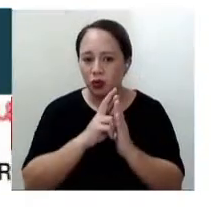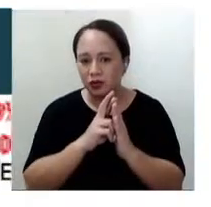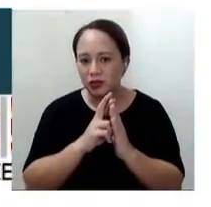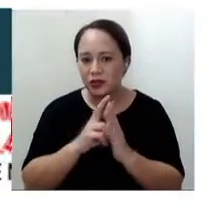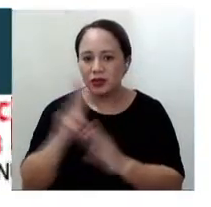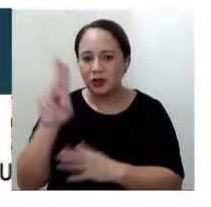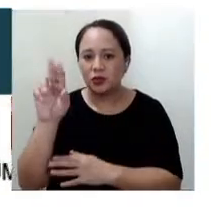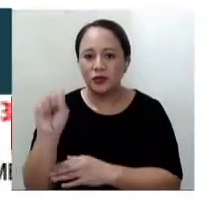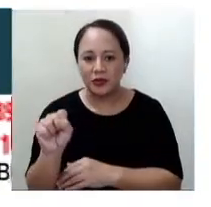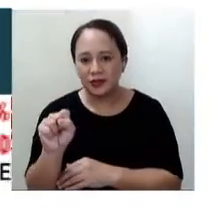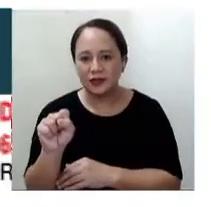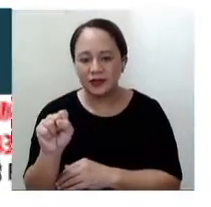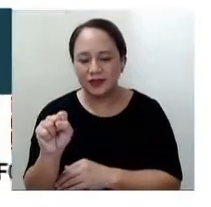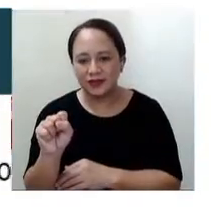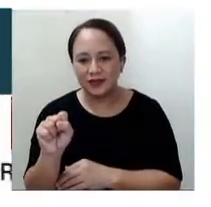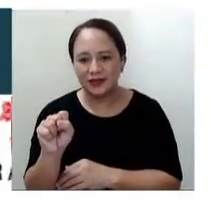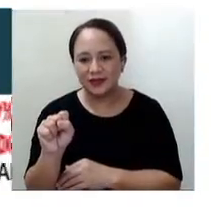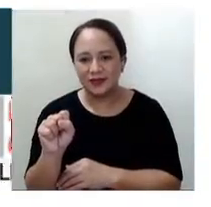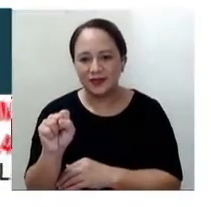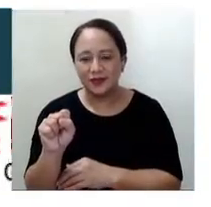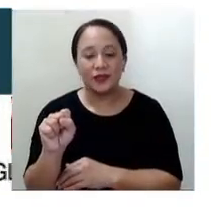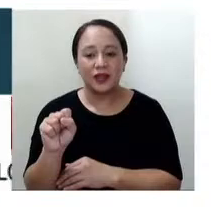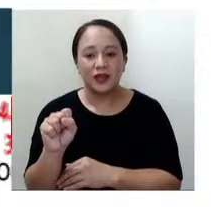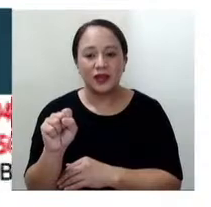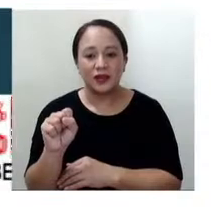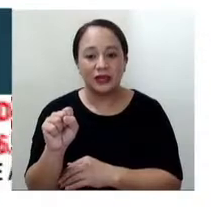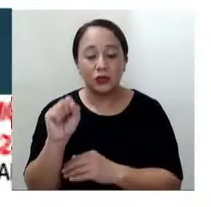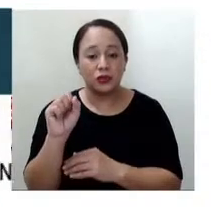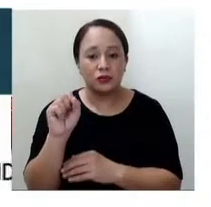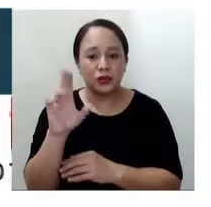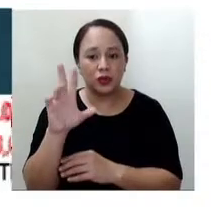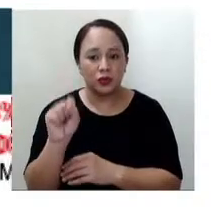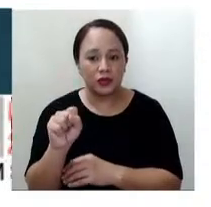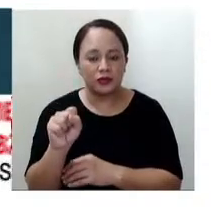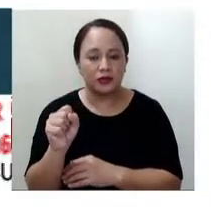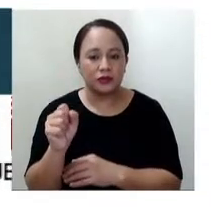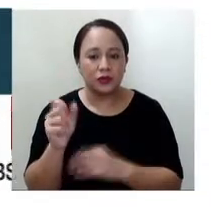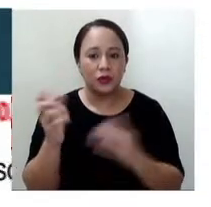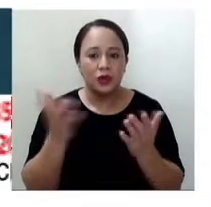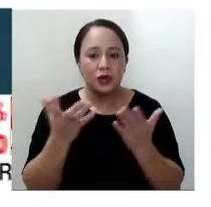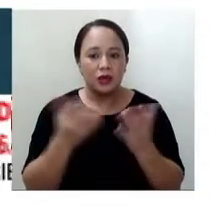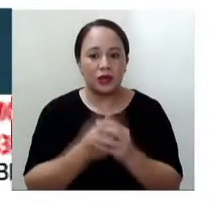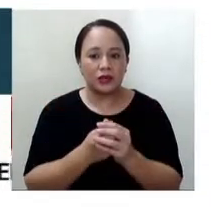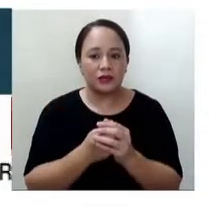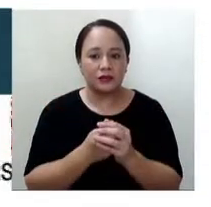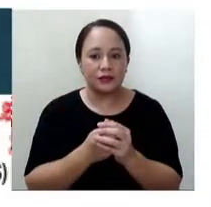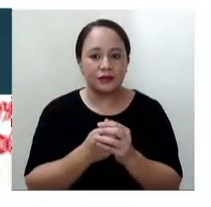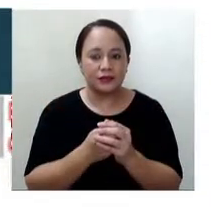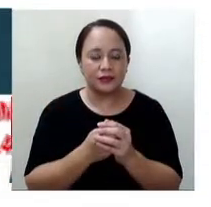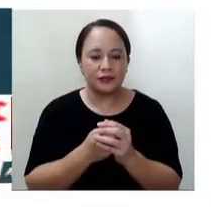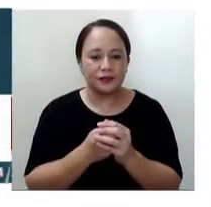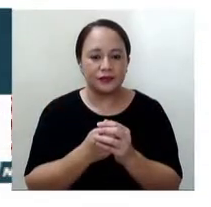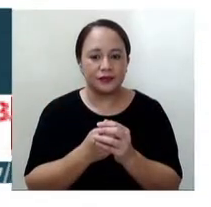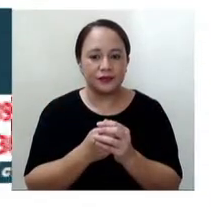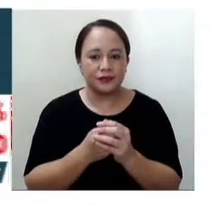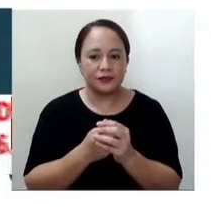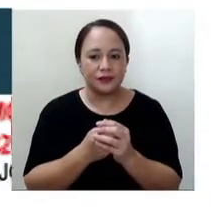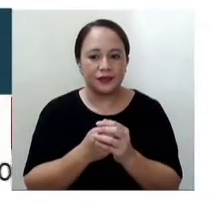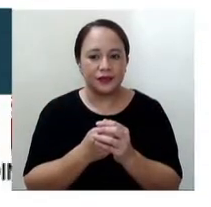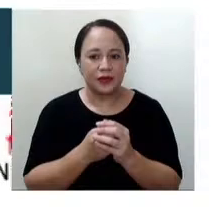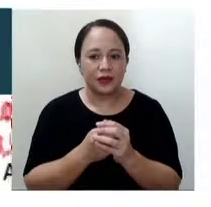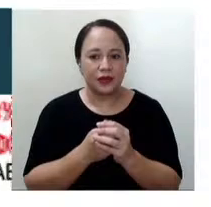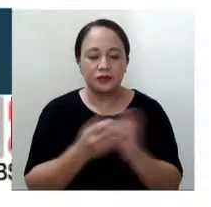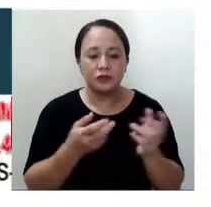plays, the role that the U.S. plays in sort of perpetuating the violence